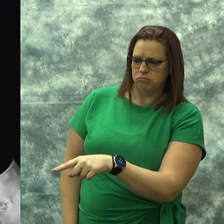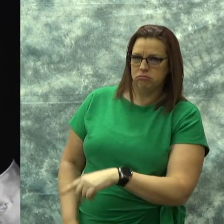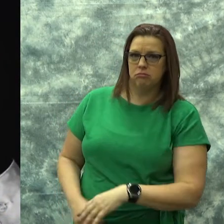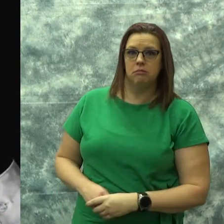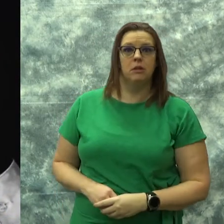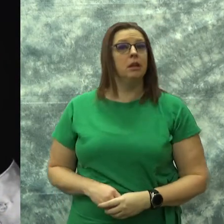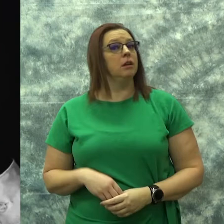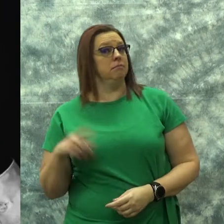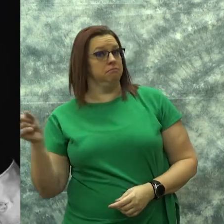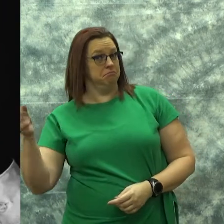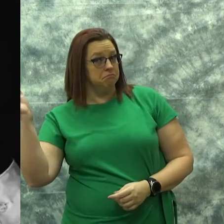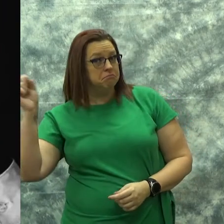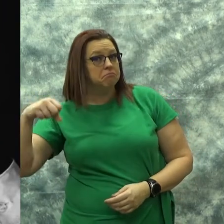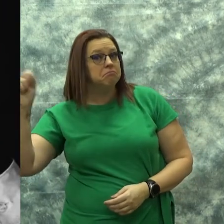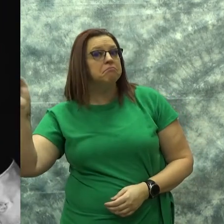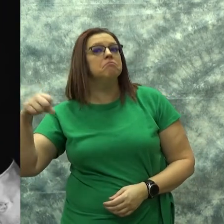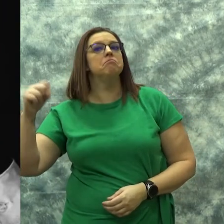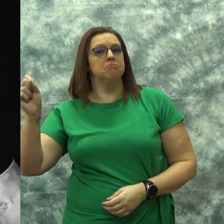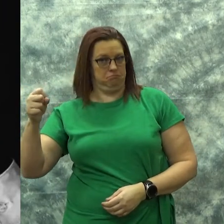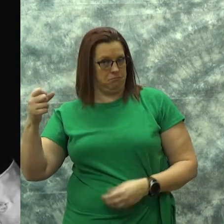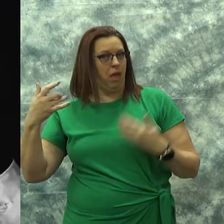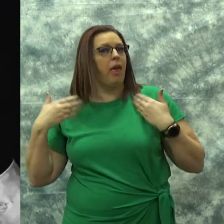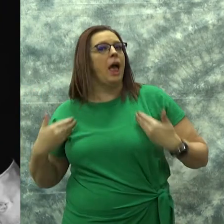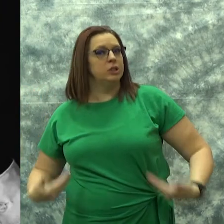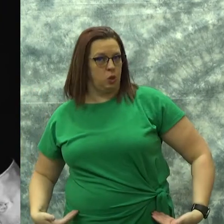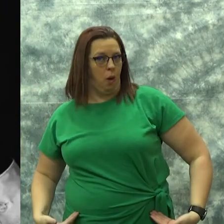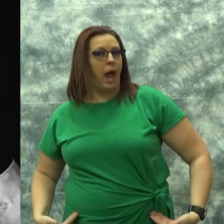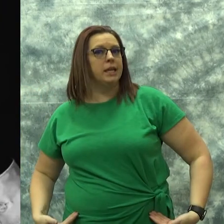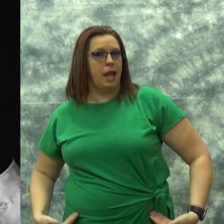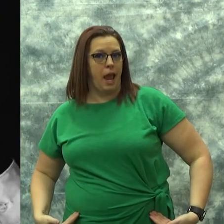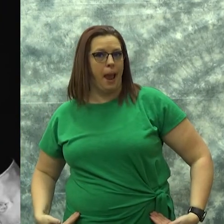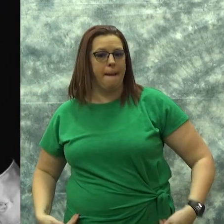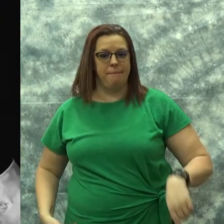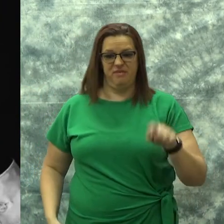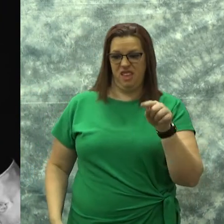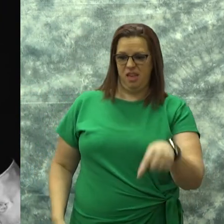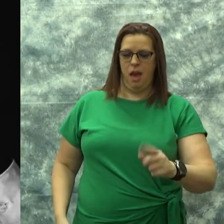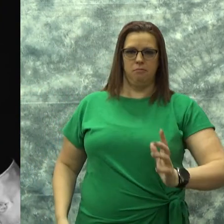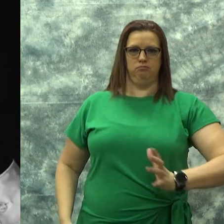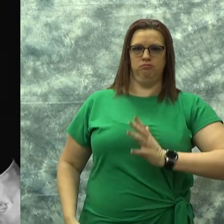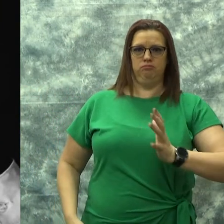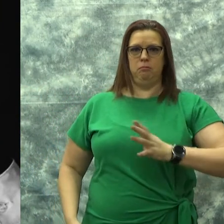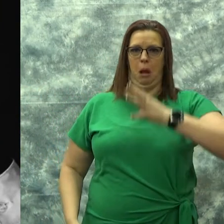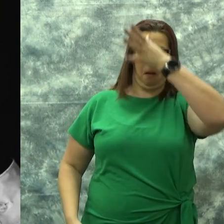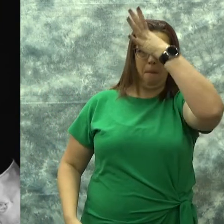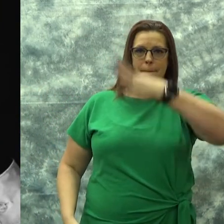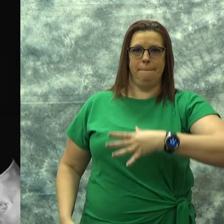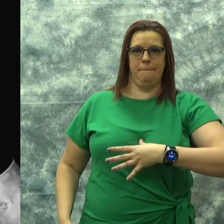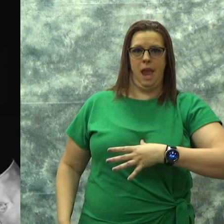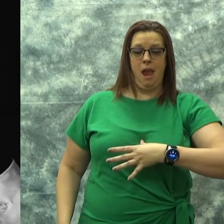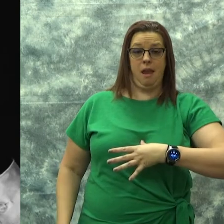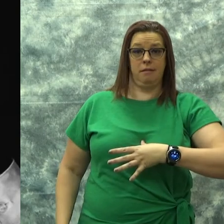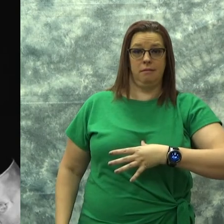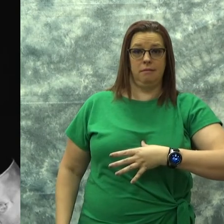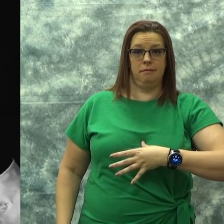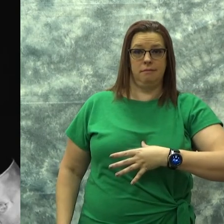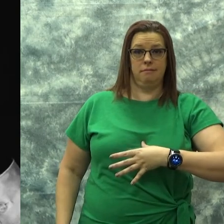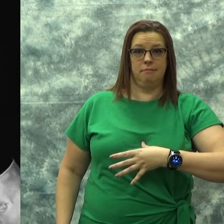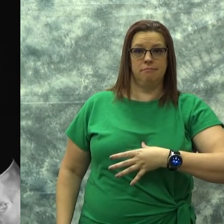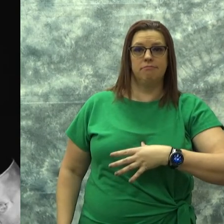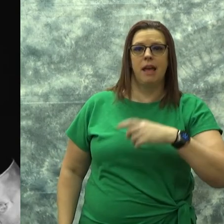King?" He said, "Yes, I am." And the well-dressed man